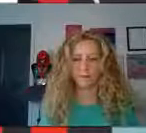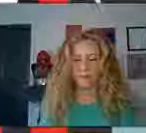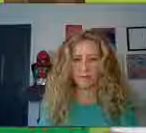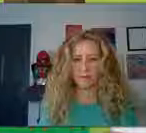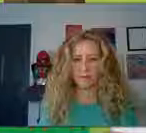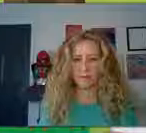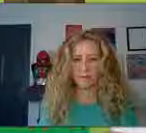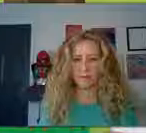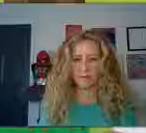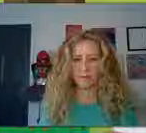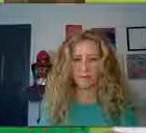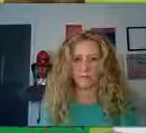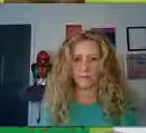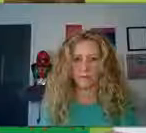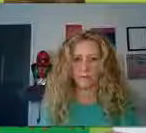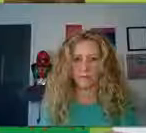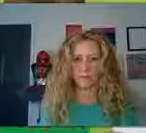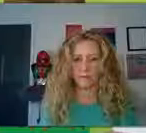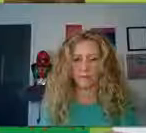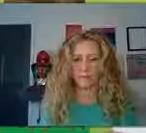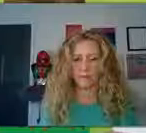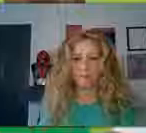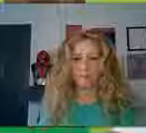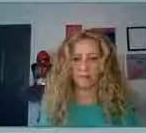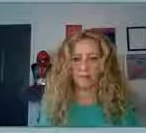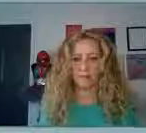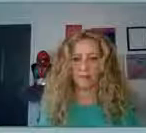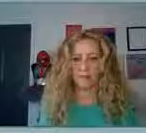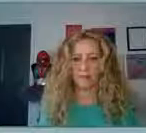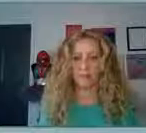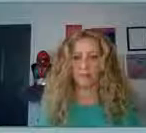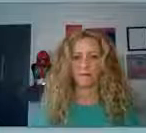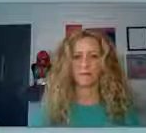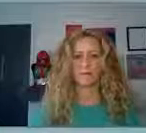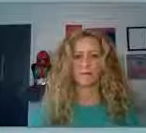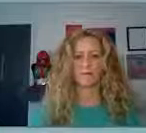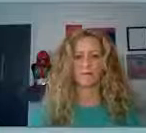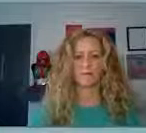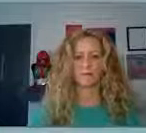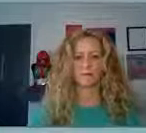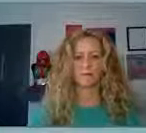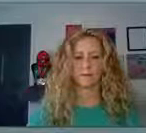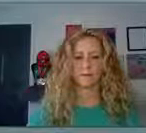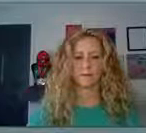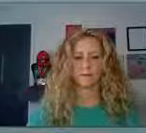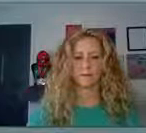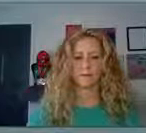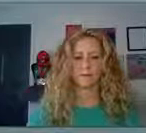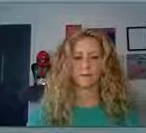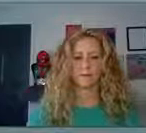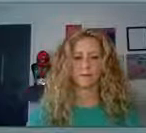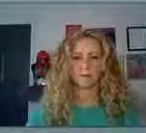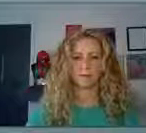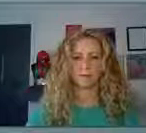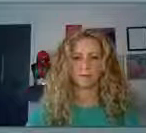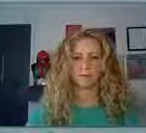yourself?" "Forgive them, Father," said Jesus. When the time came for Jesus to die, he closed his